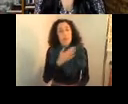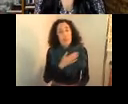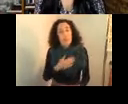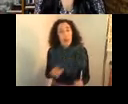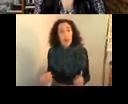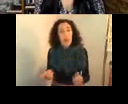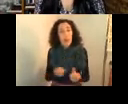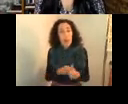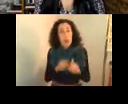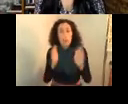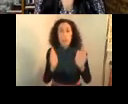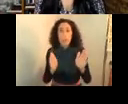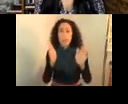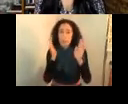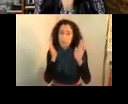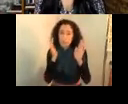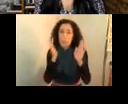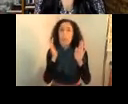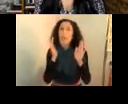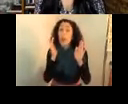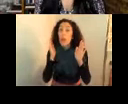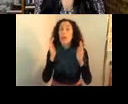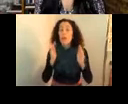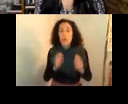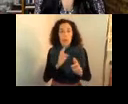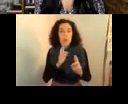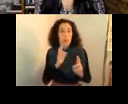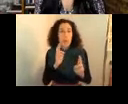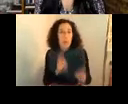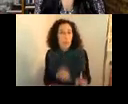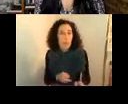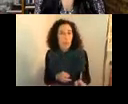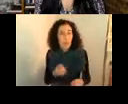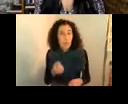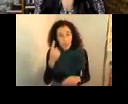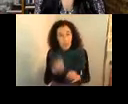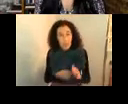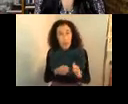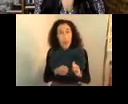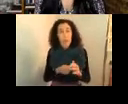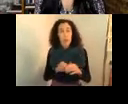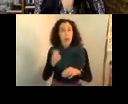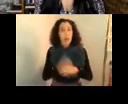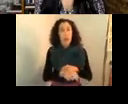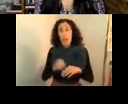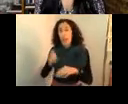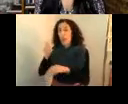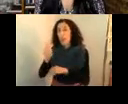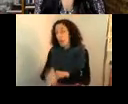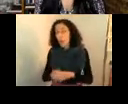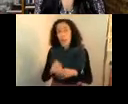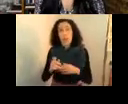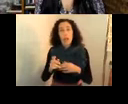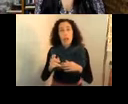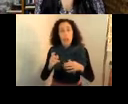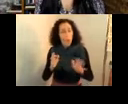really listening to what the person is saying and trying to understand what they're saying rather than thinking to ourselves about